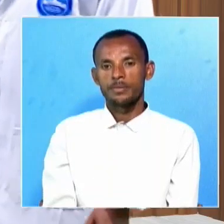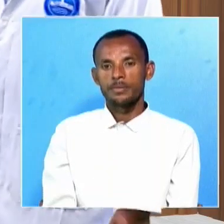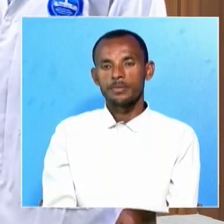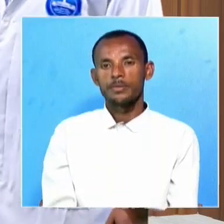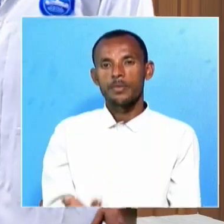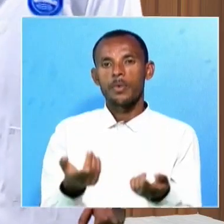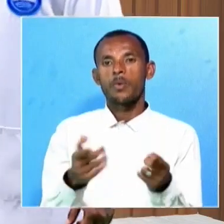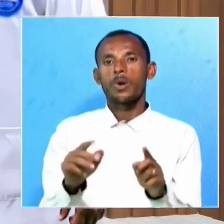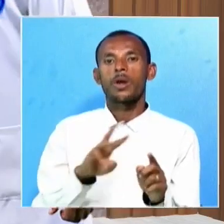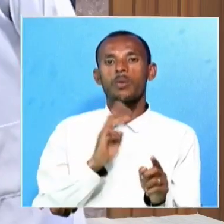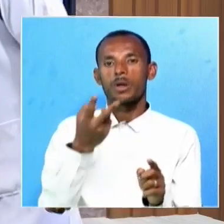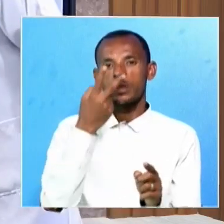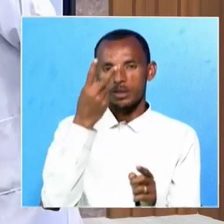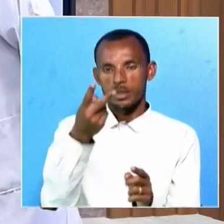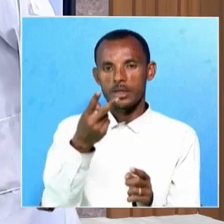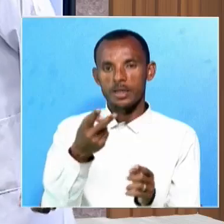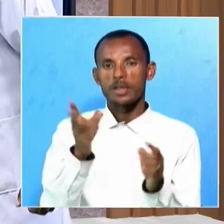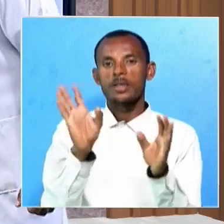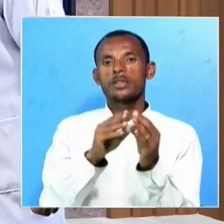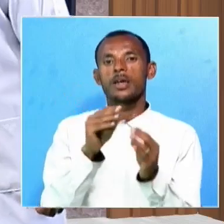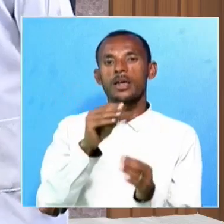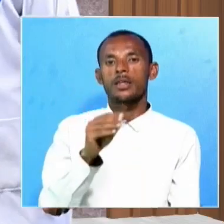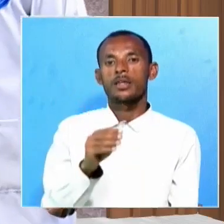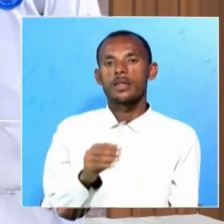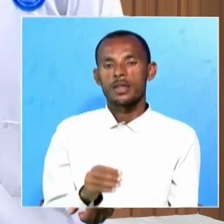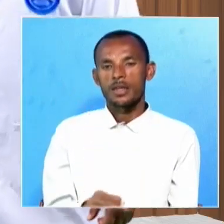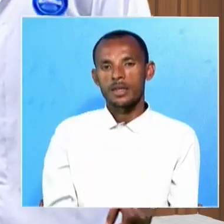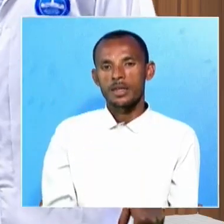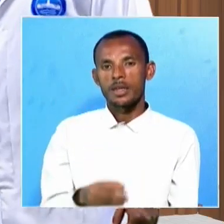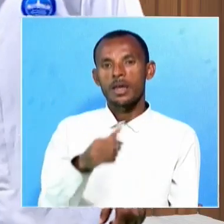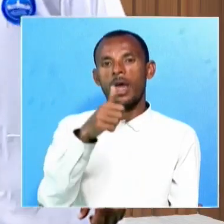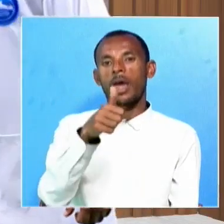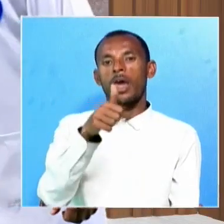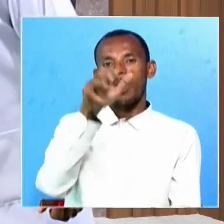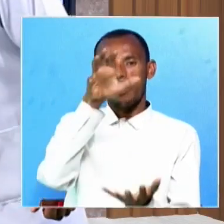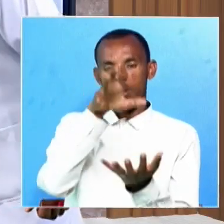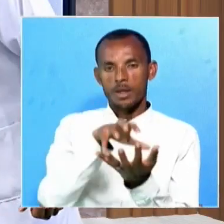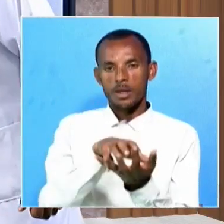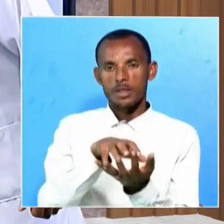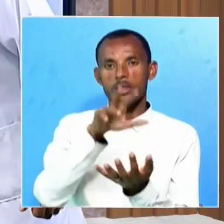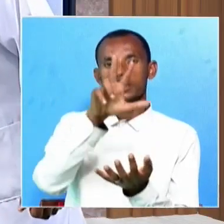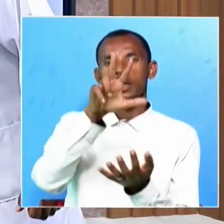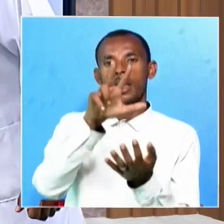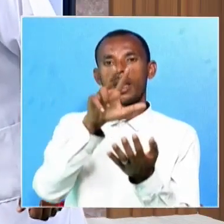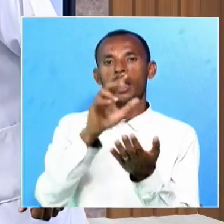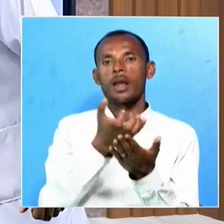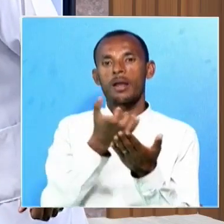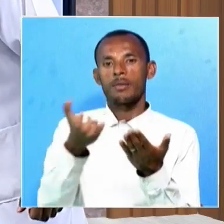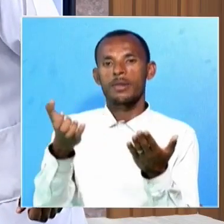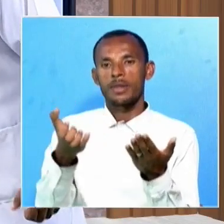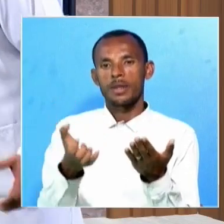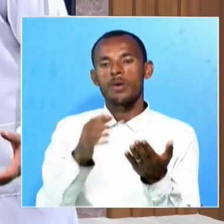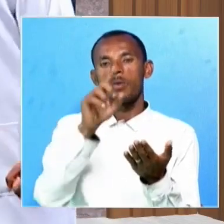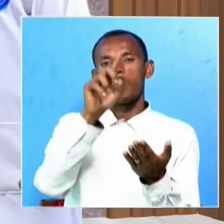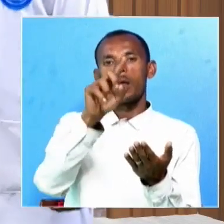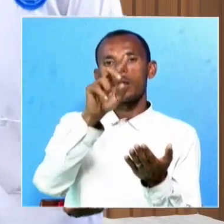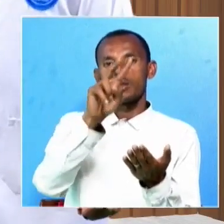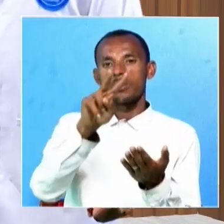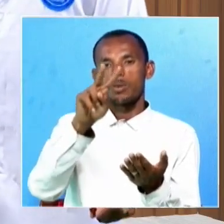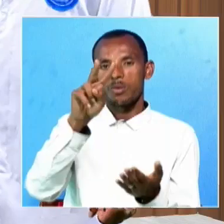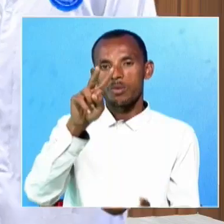When we see set E, it contains 3 elements, 1, 2, and